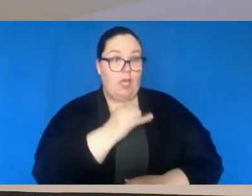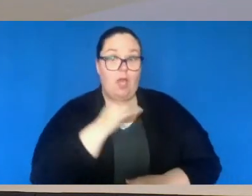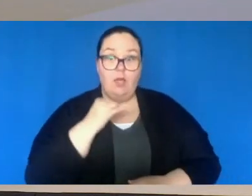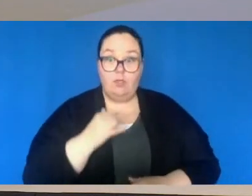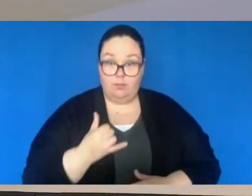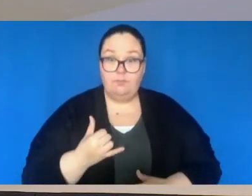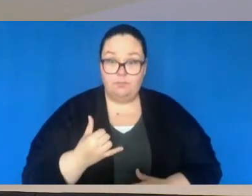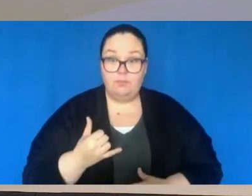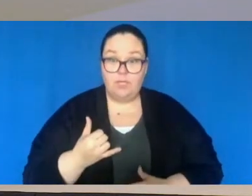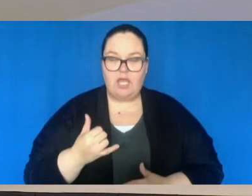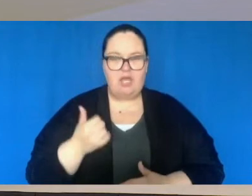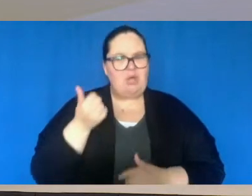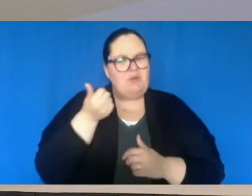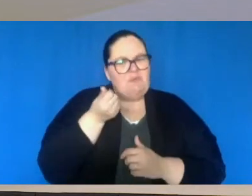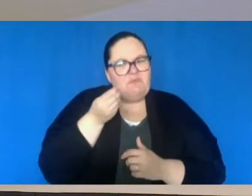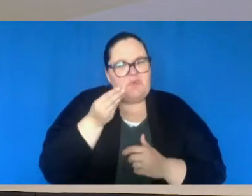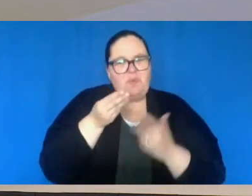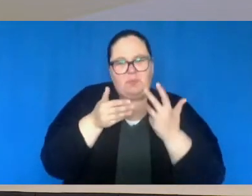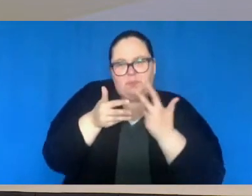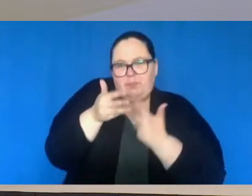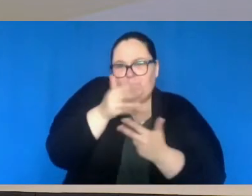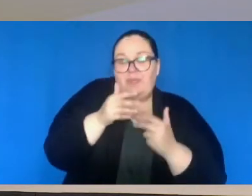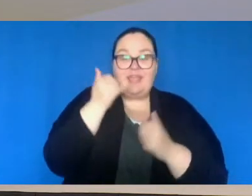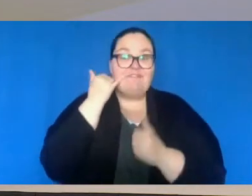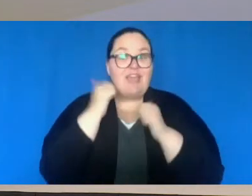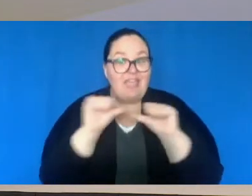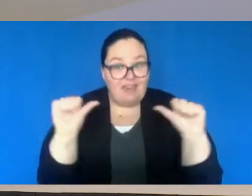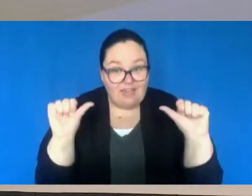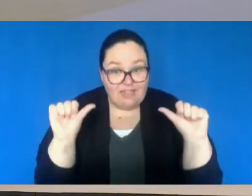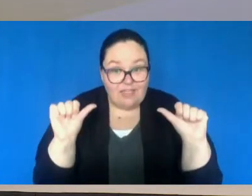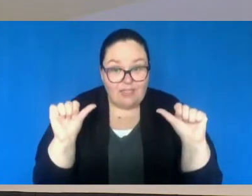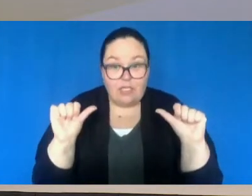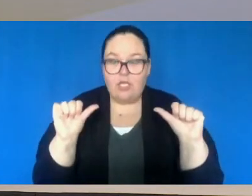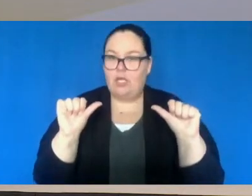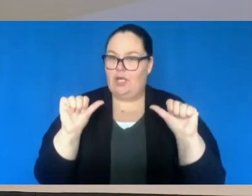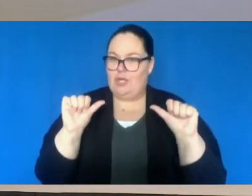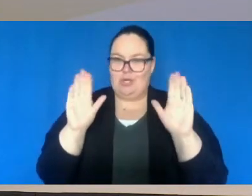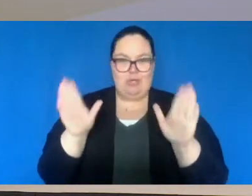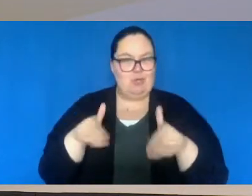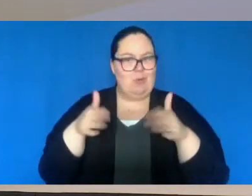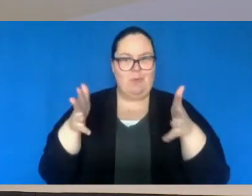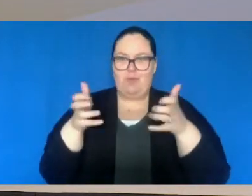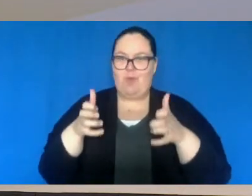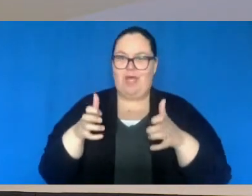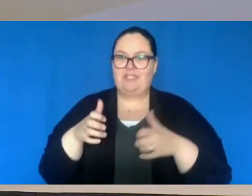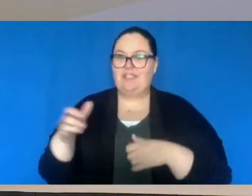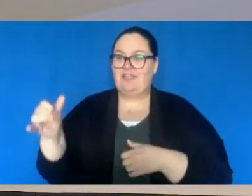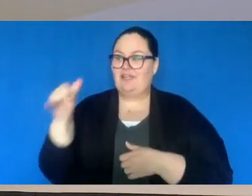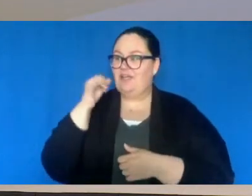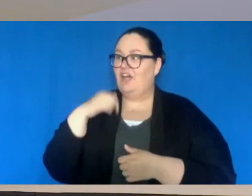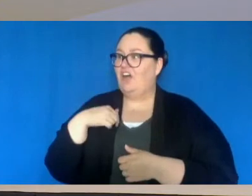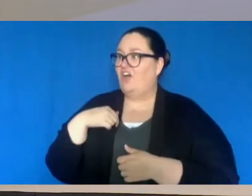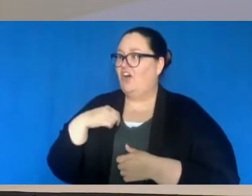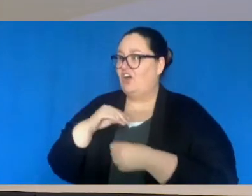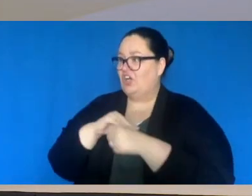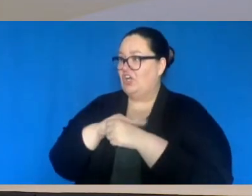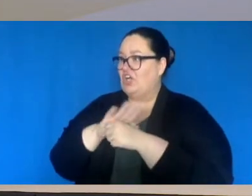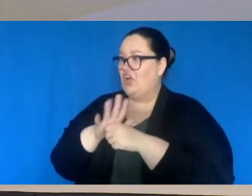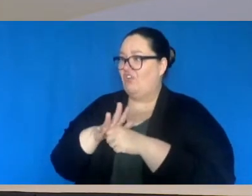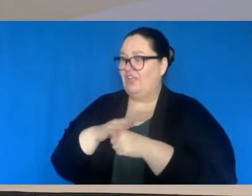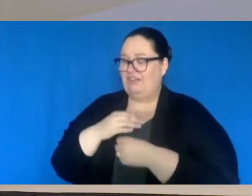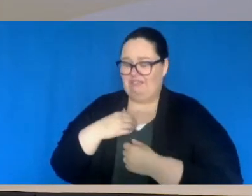very few, if any, close contacts. No one wants to be responsible for spreading COVID-19 to their families and